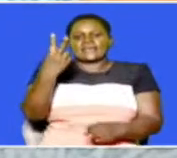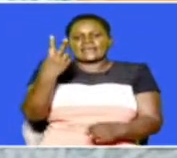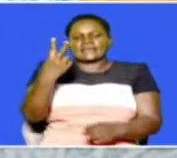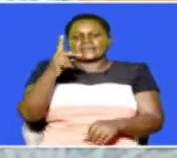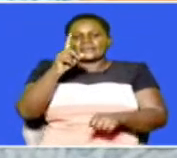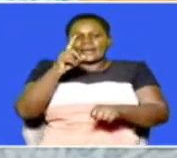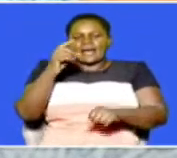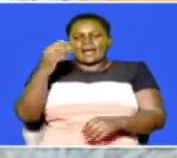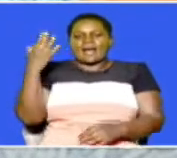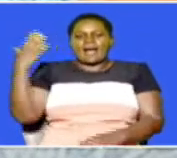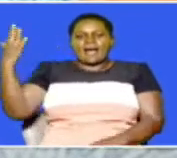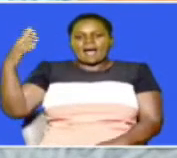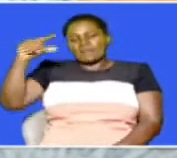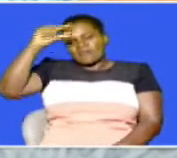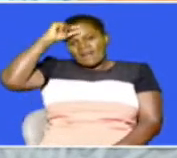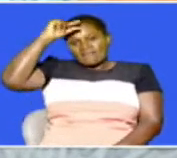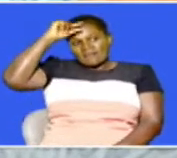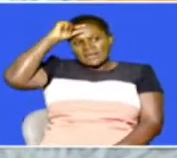arm of government.